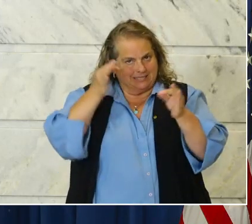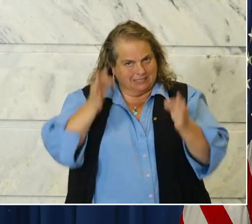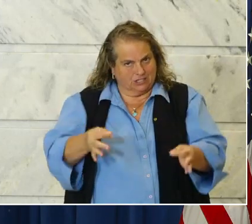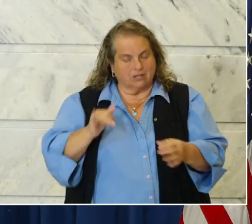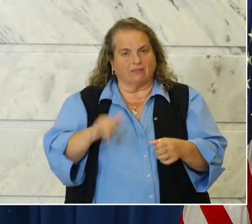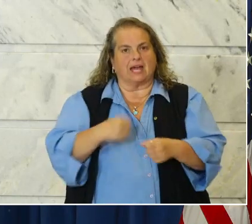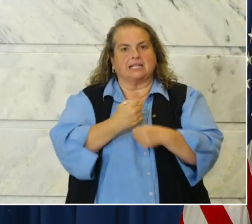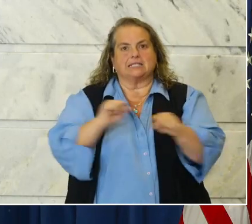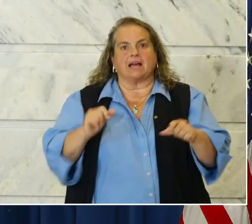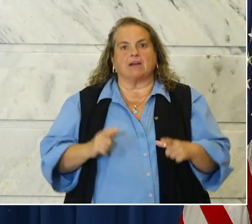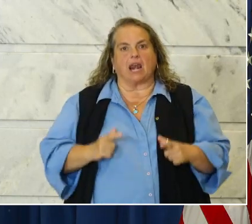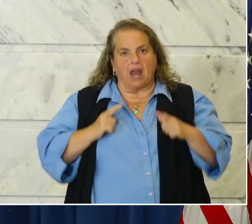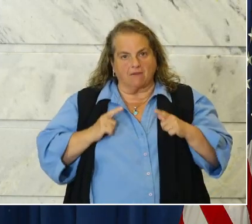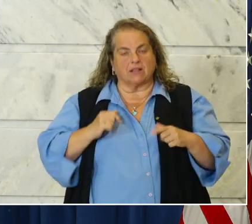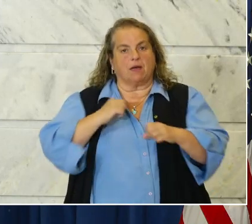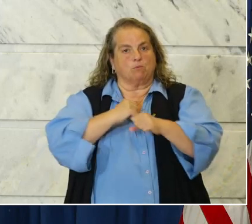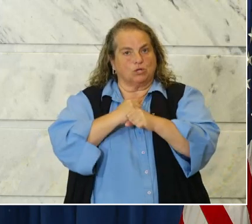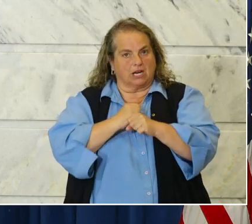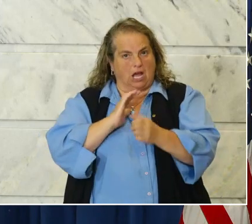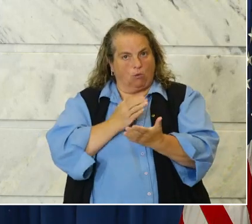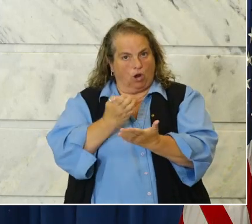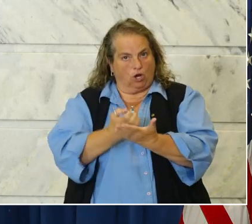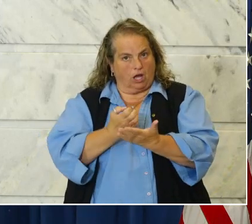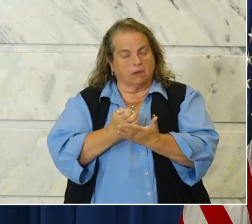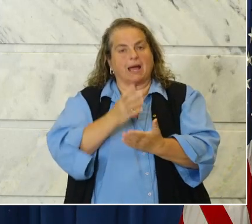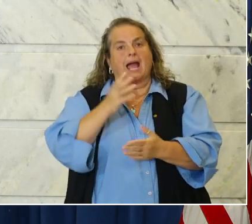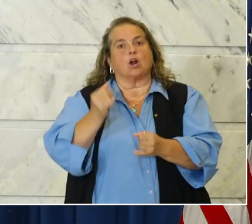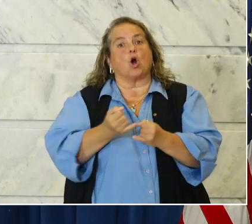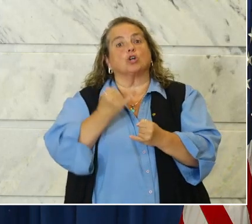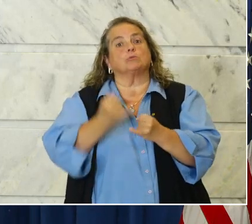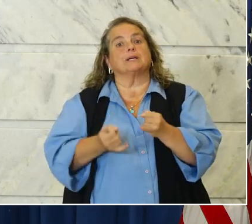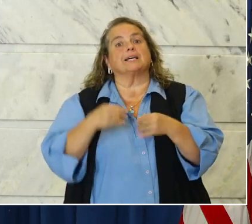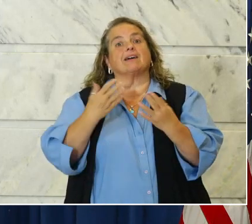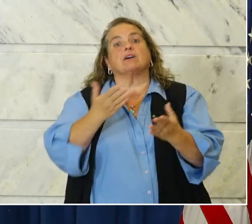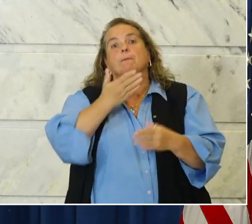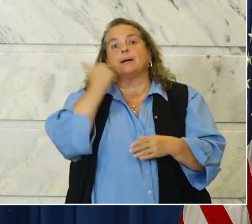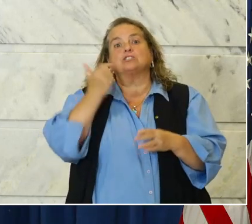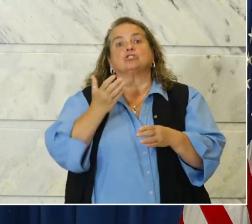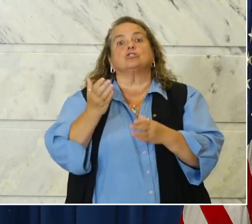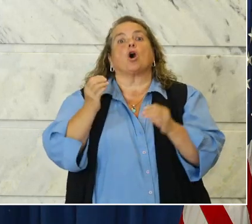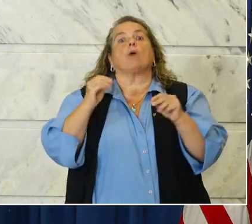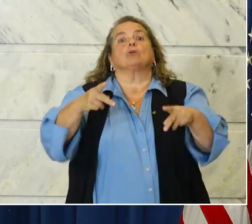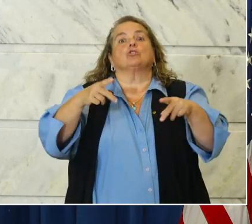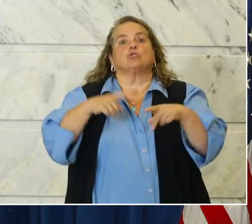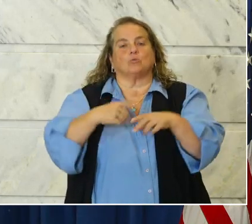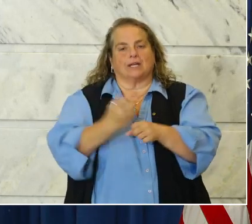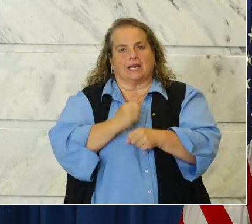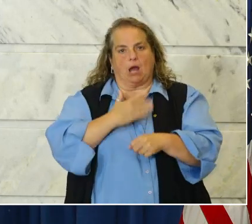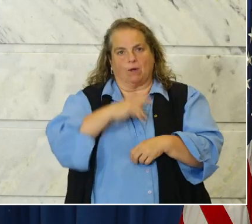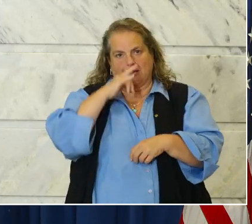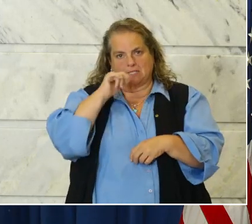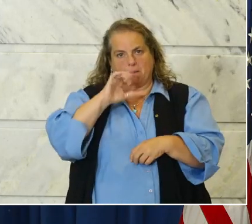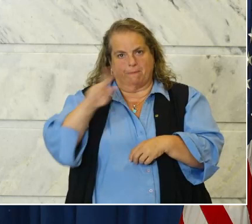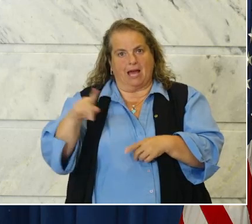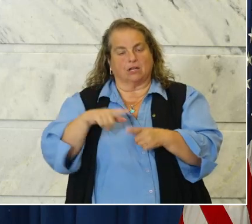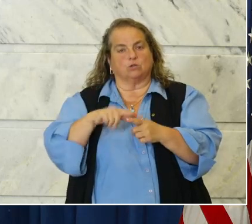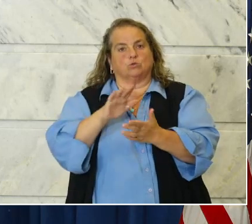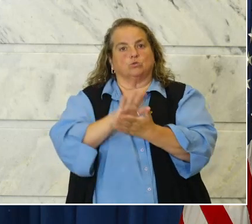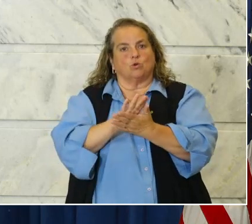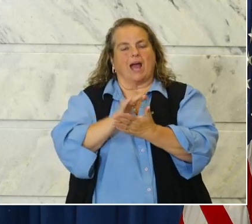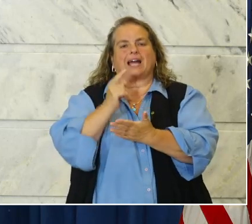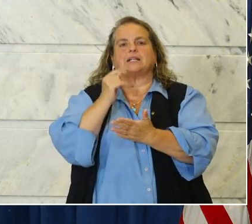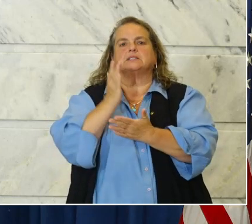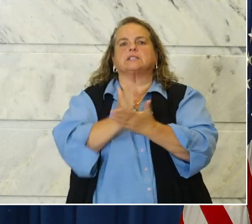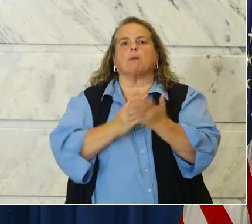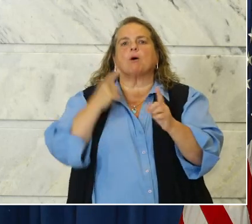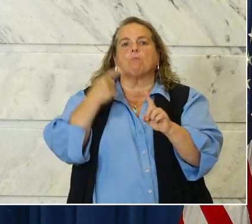that protect our economy, and that will ultimately give the best chance to get our kids back in school at some point. And all of